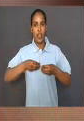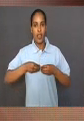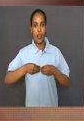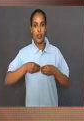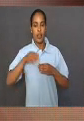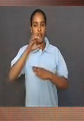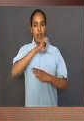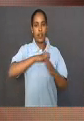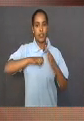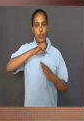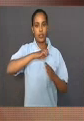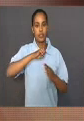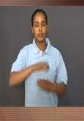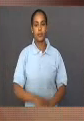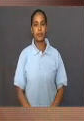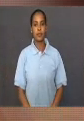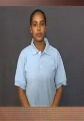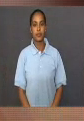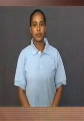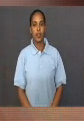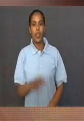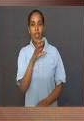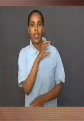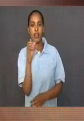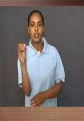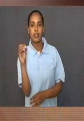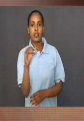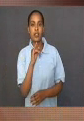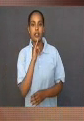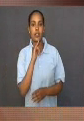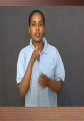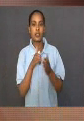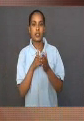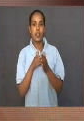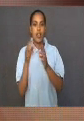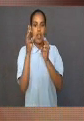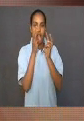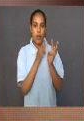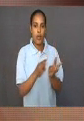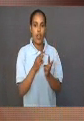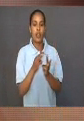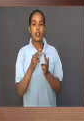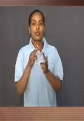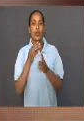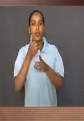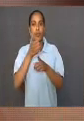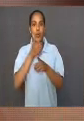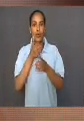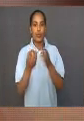of electrons, and it is a way to produce